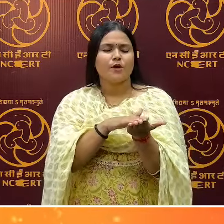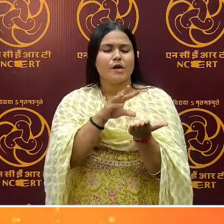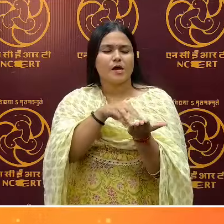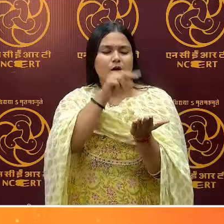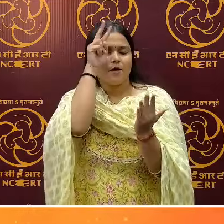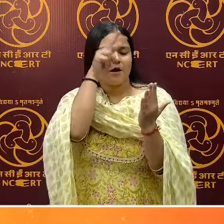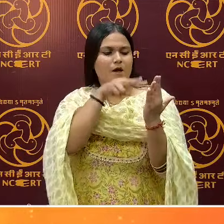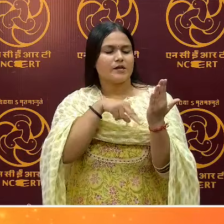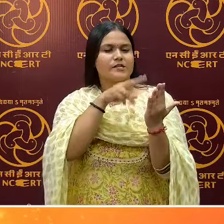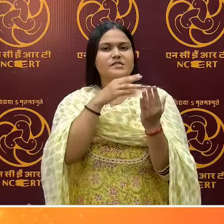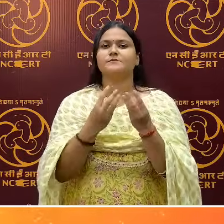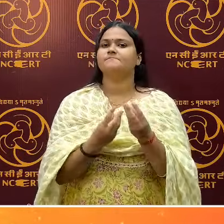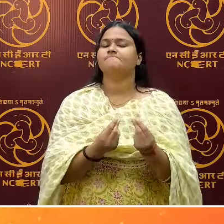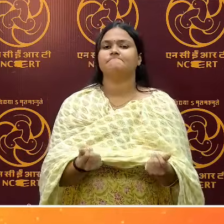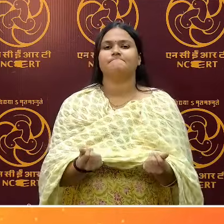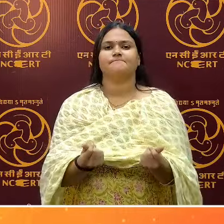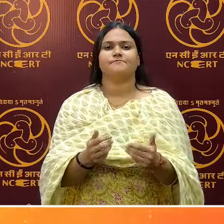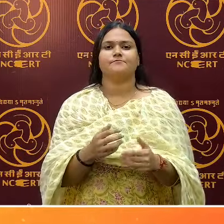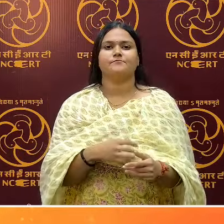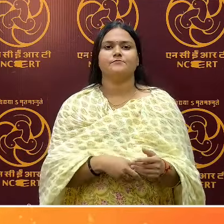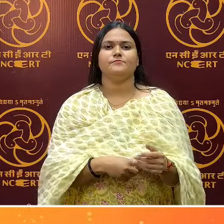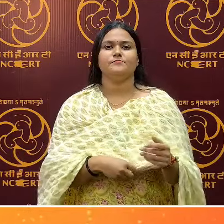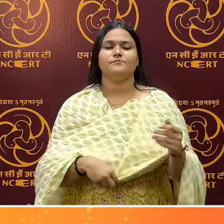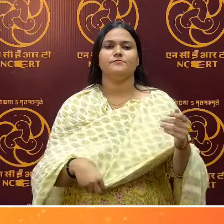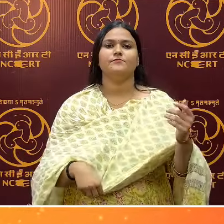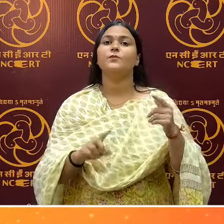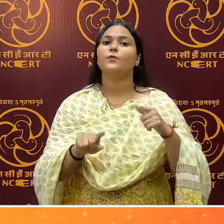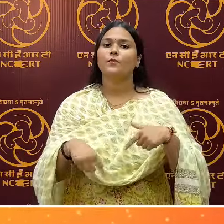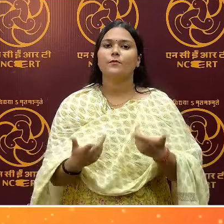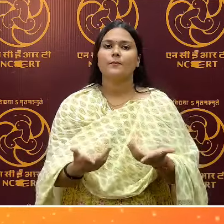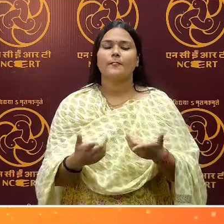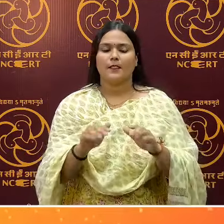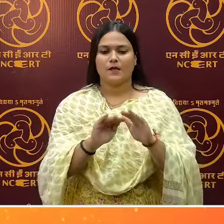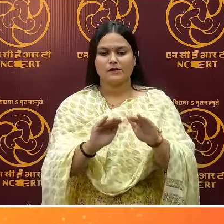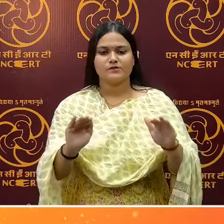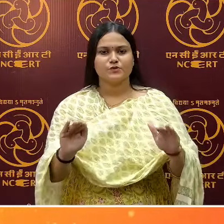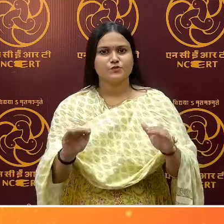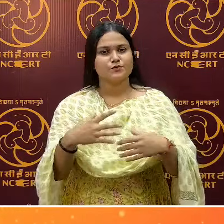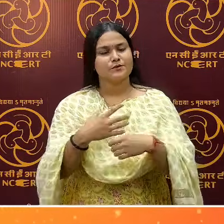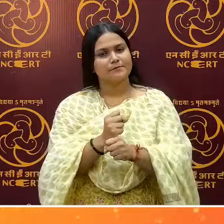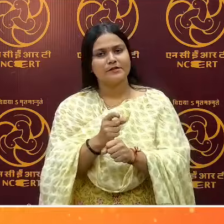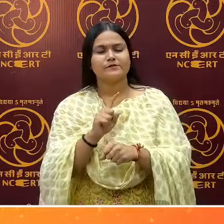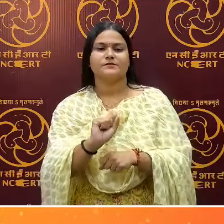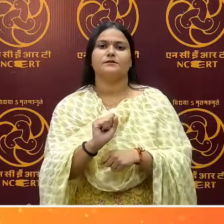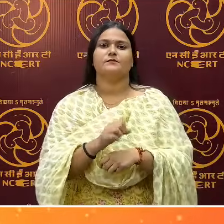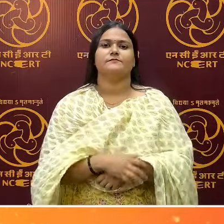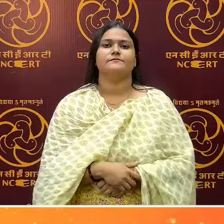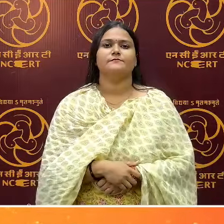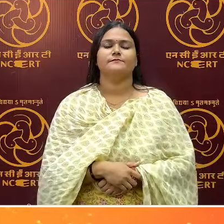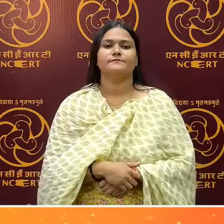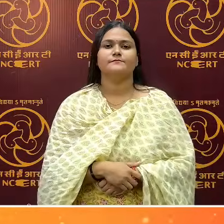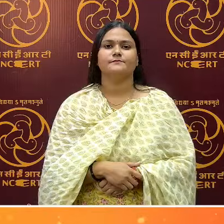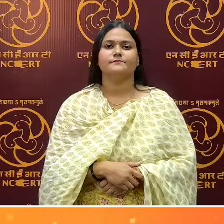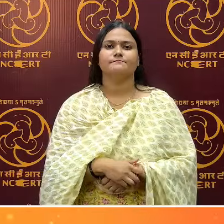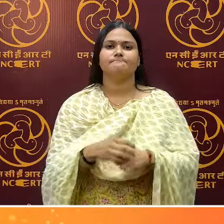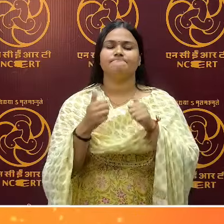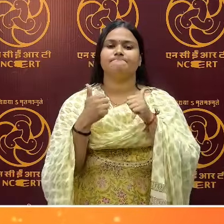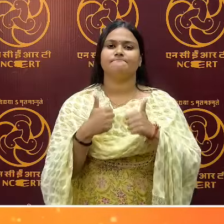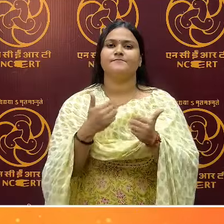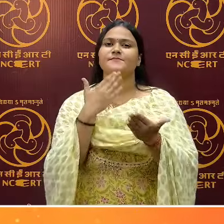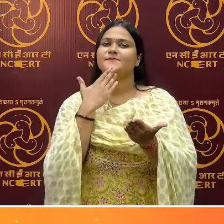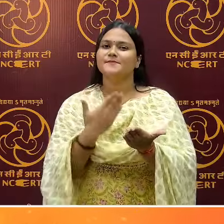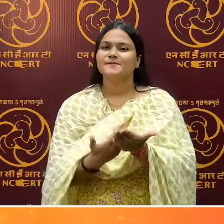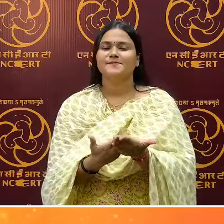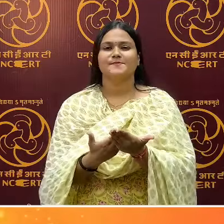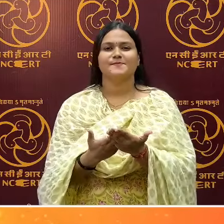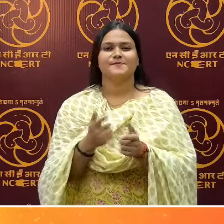the concepts. Okay. And this mind map also can be prepared by children themselves? Themselves, yes. Great, great. Thank you so